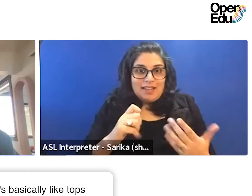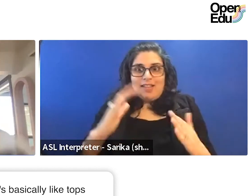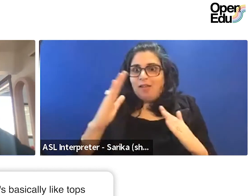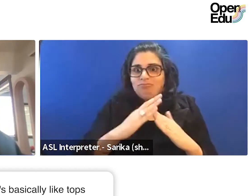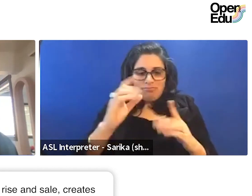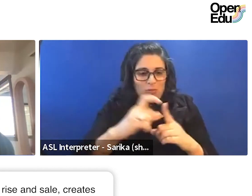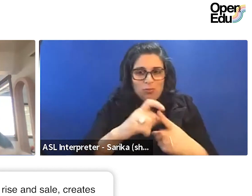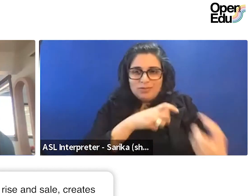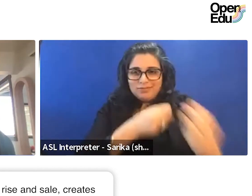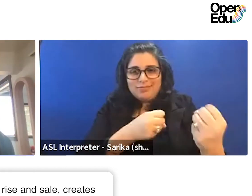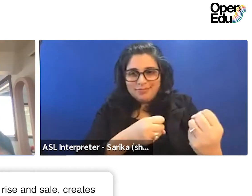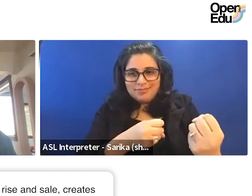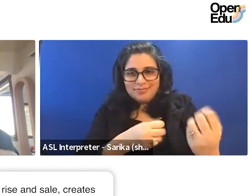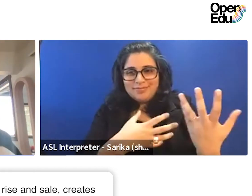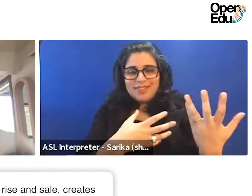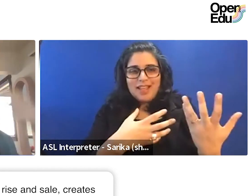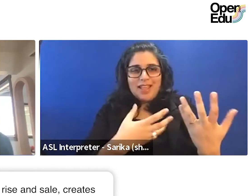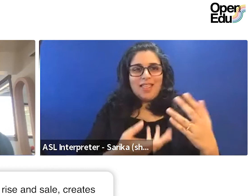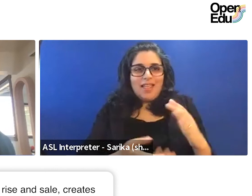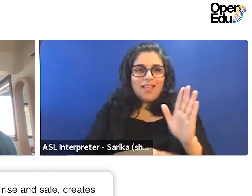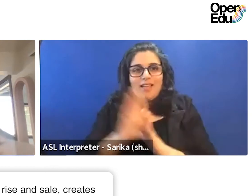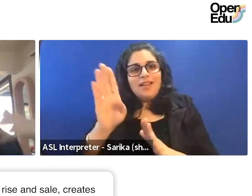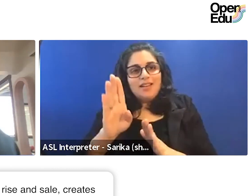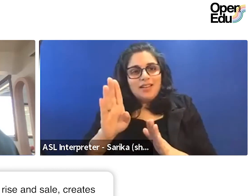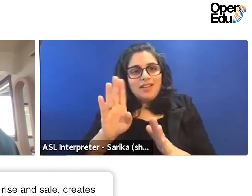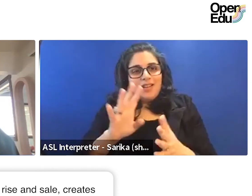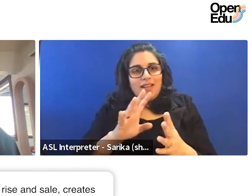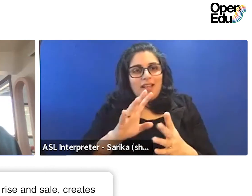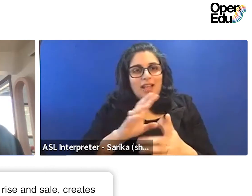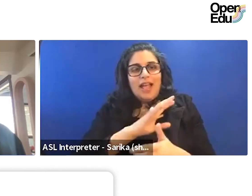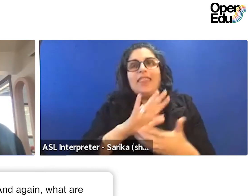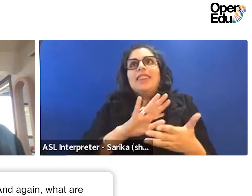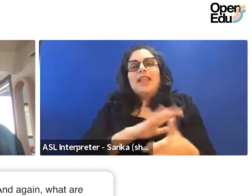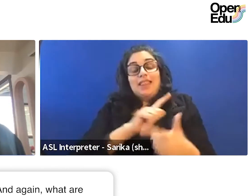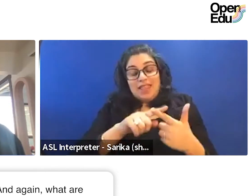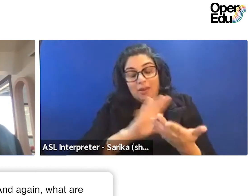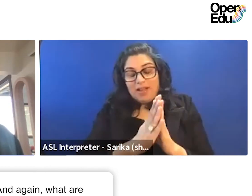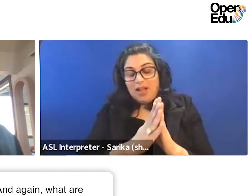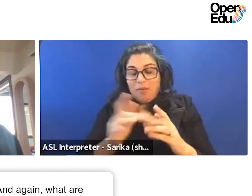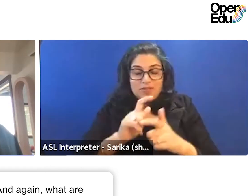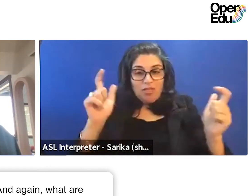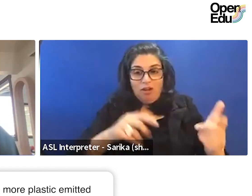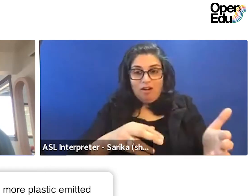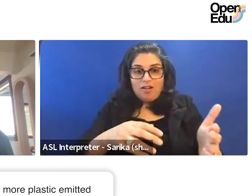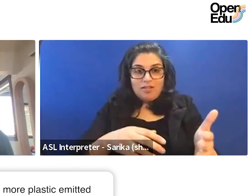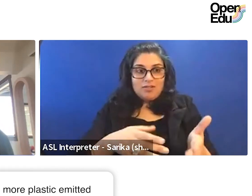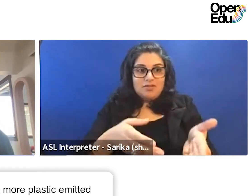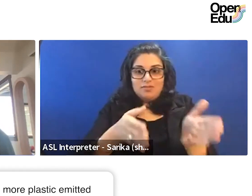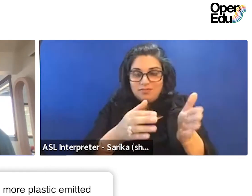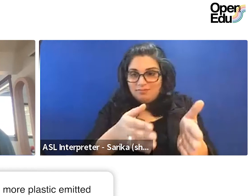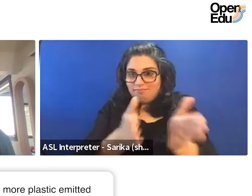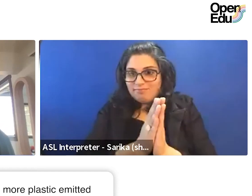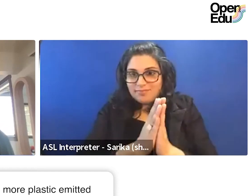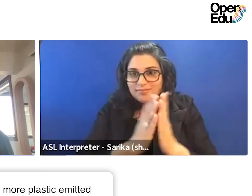and creates this rise in sale, which creates a large demand for it. And again, what are we looking at here? It's more